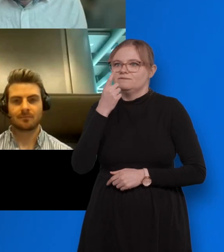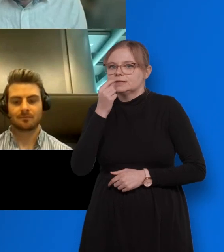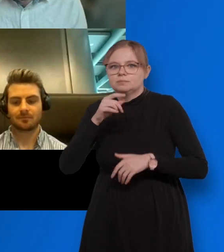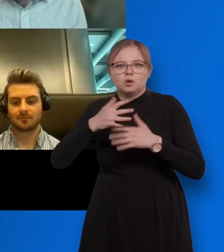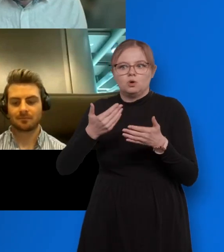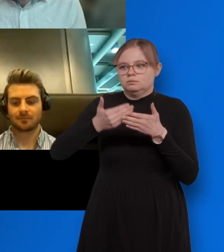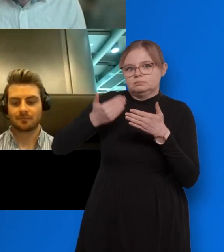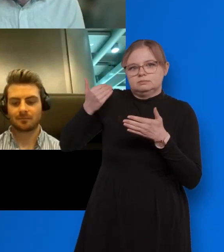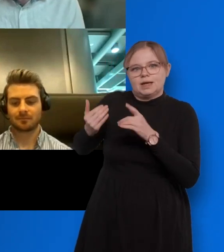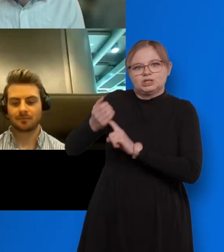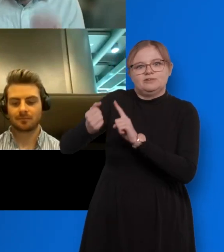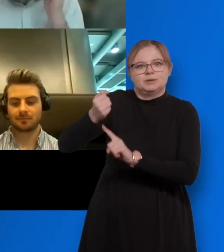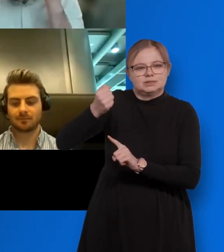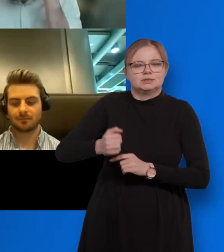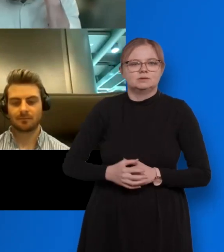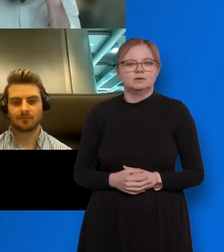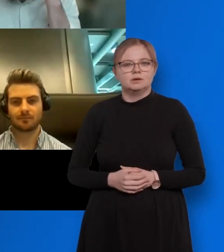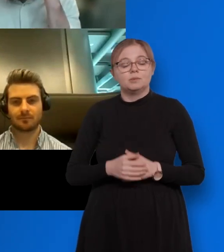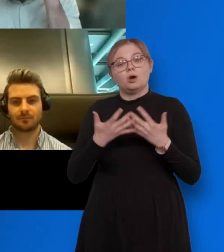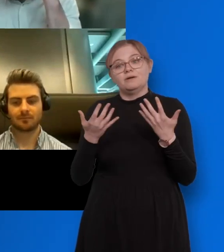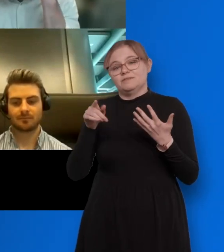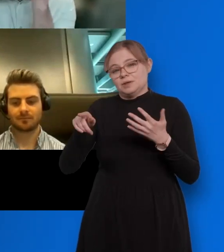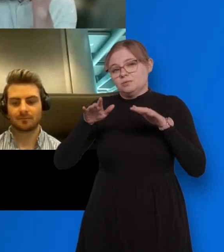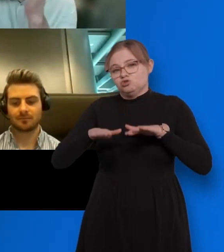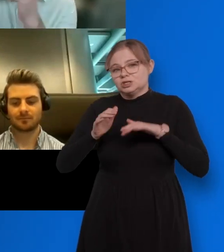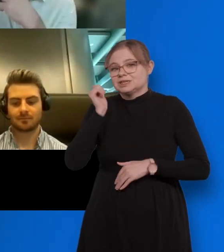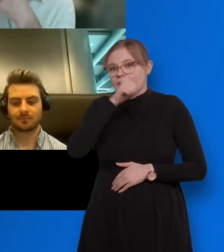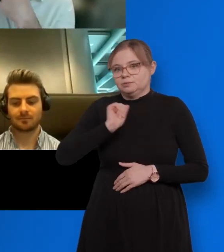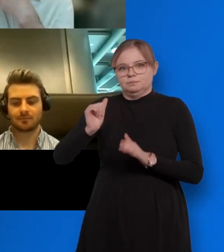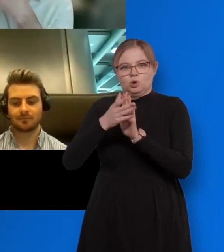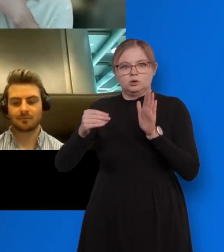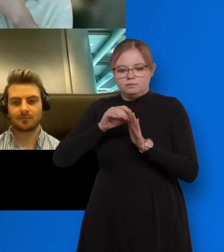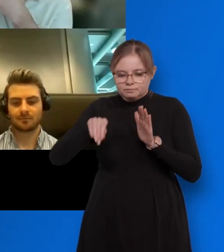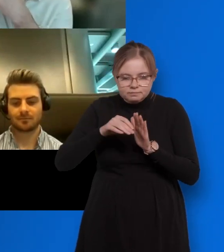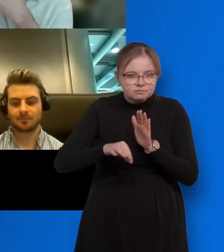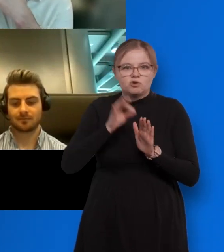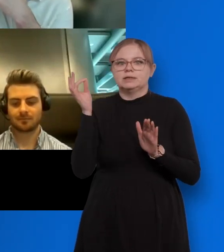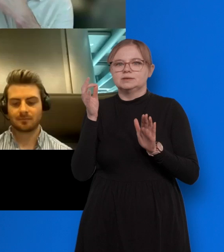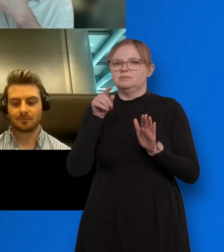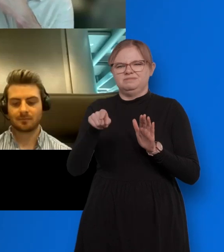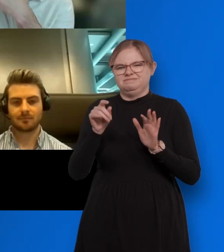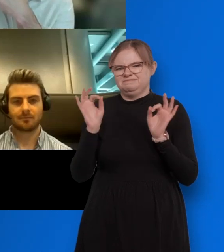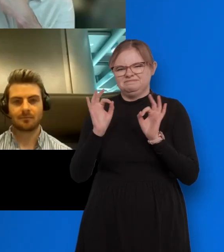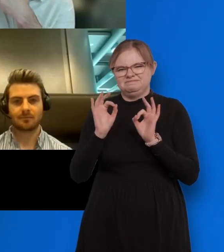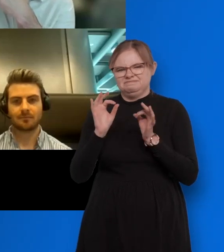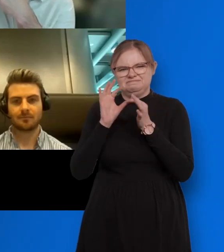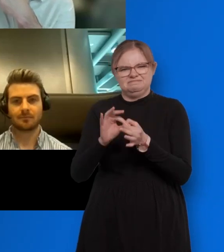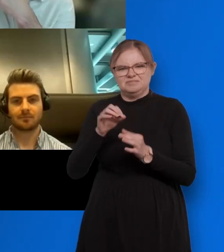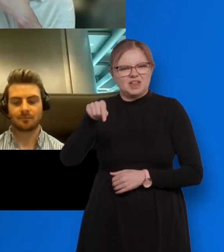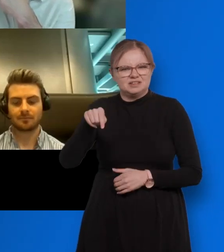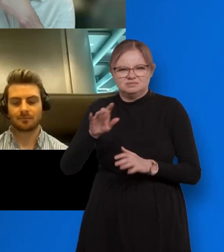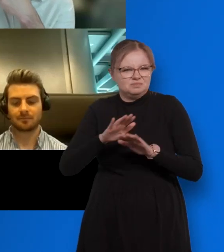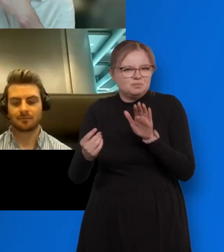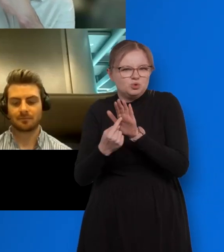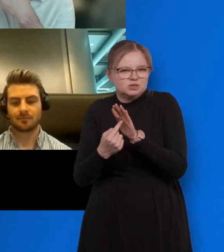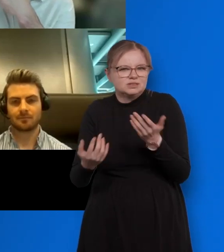achievement evaluation. But if you go to the British Academy model of randomization, then that doesn't really have any bearing whatsoever. So